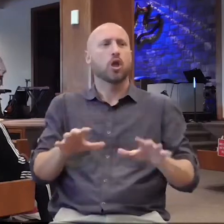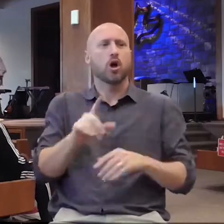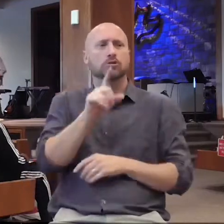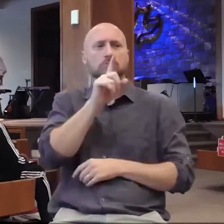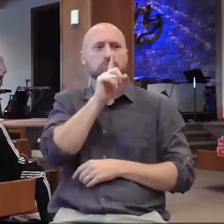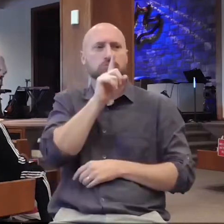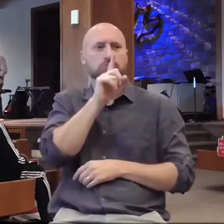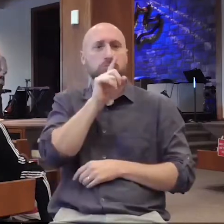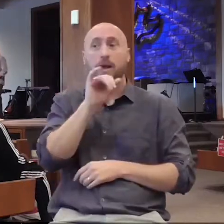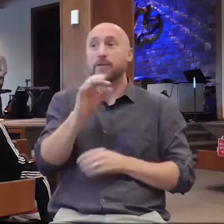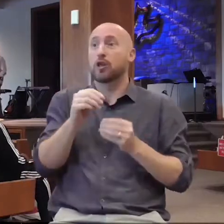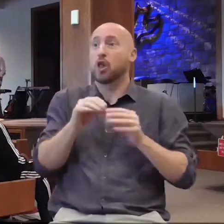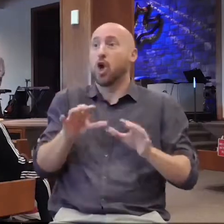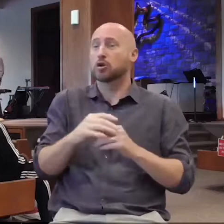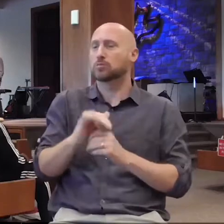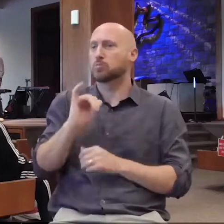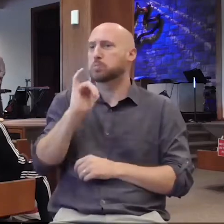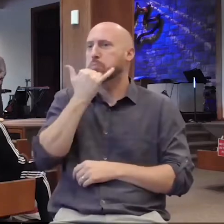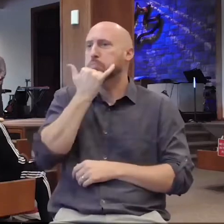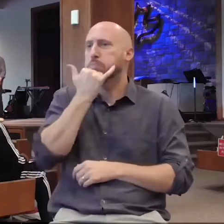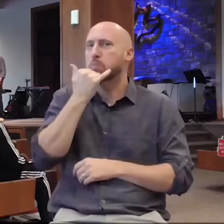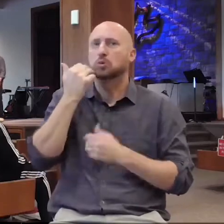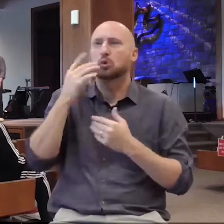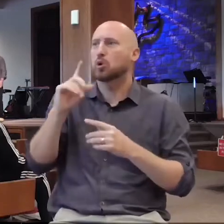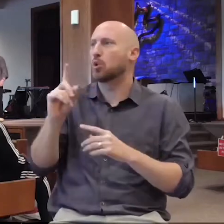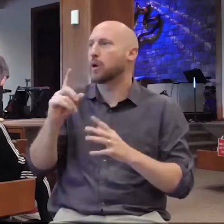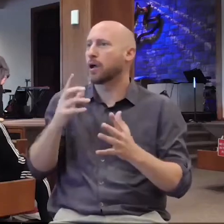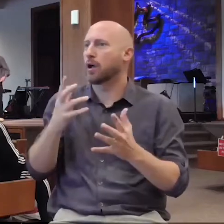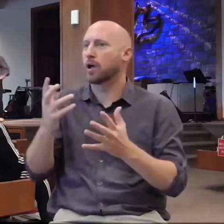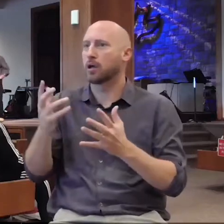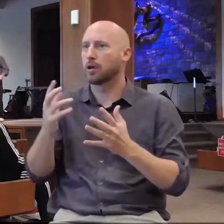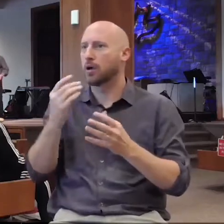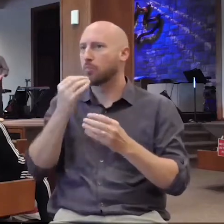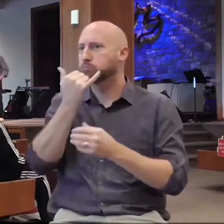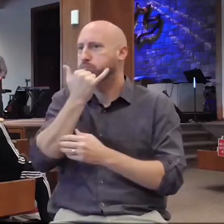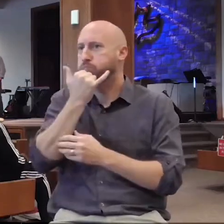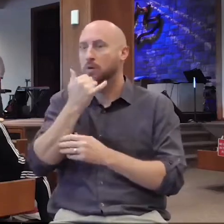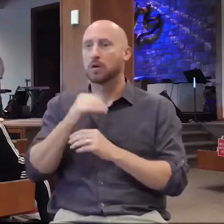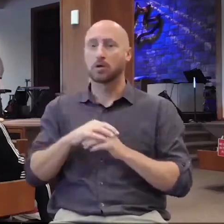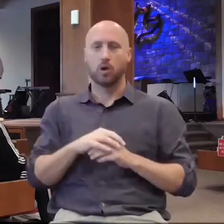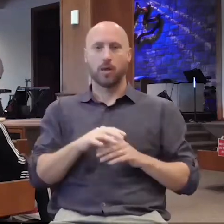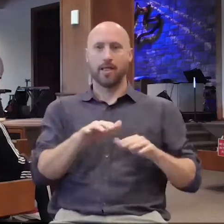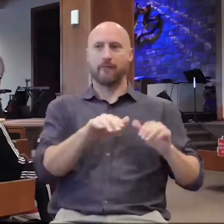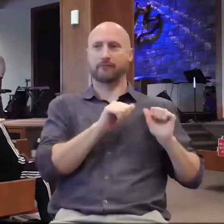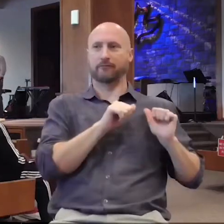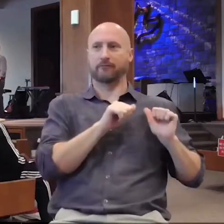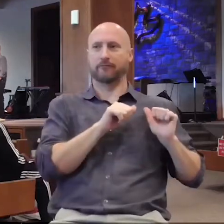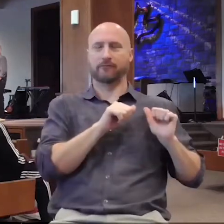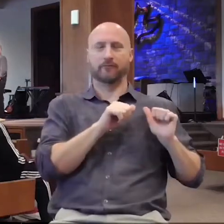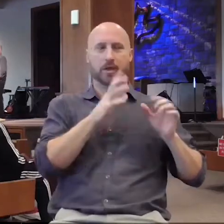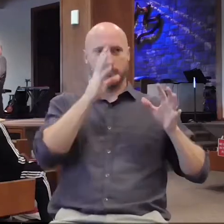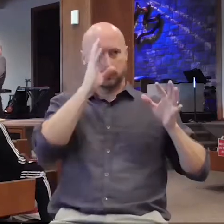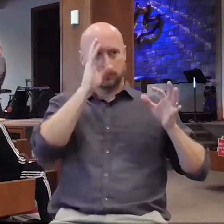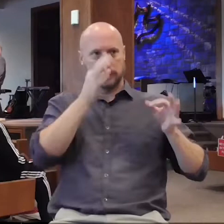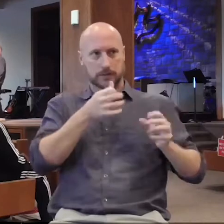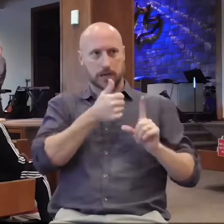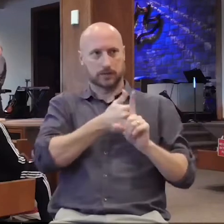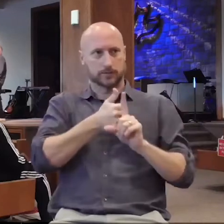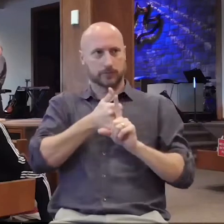where it is. They've stepped away from it. They've abandoned it. They've left it. He doesn't say this church doesn't love him.